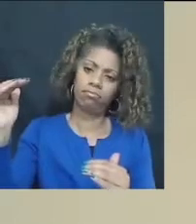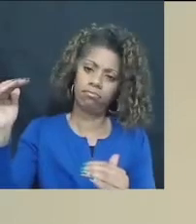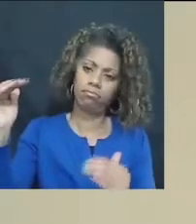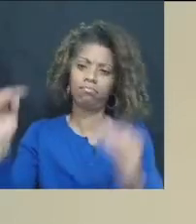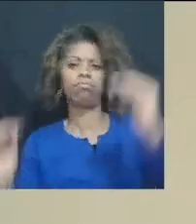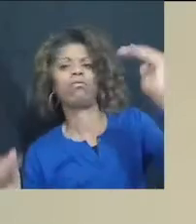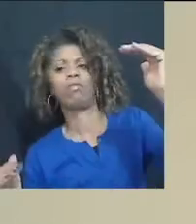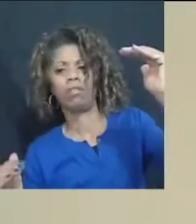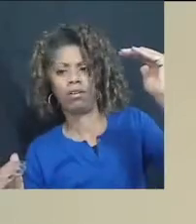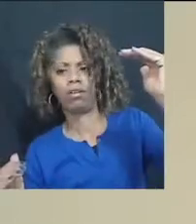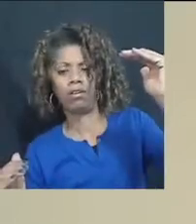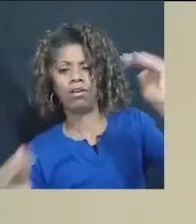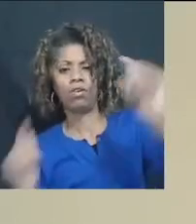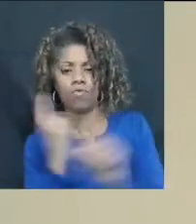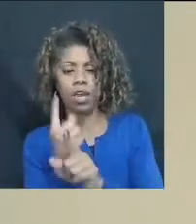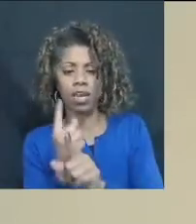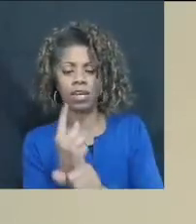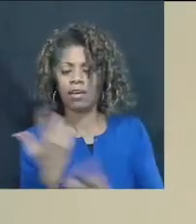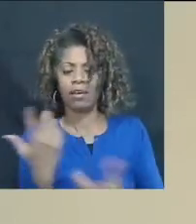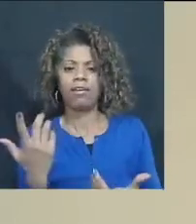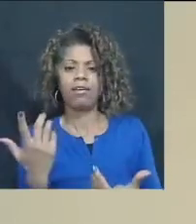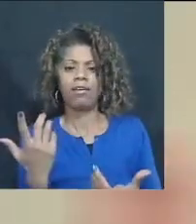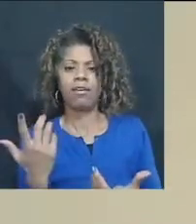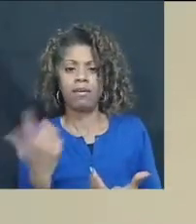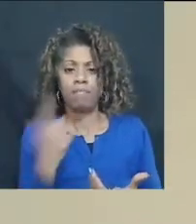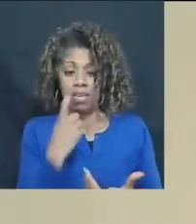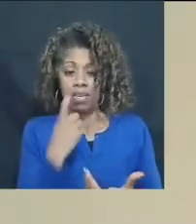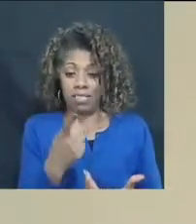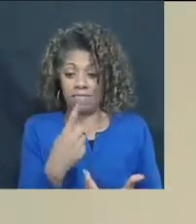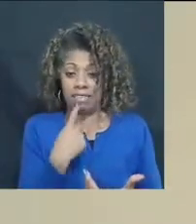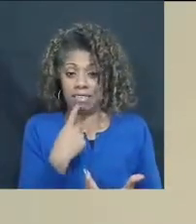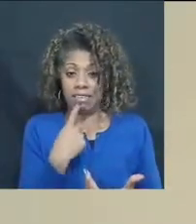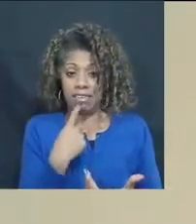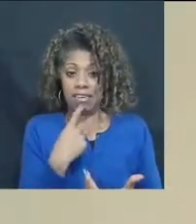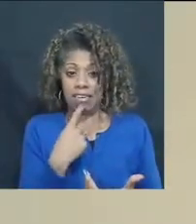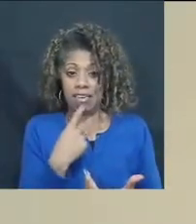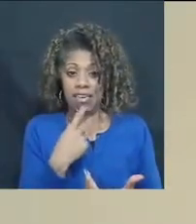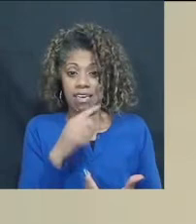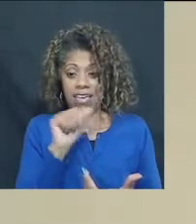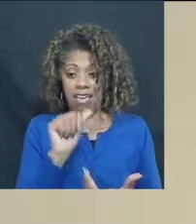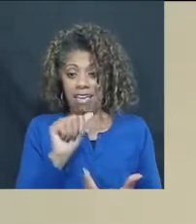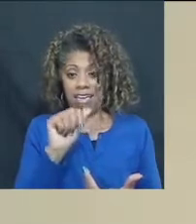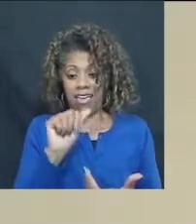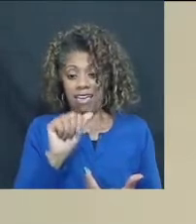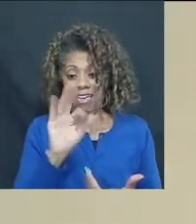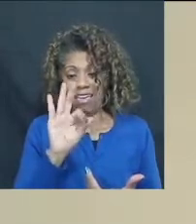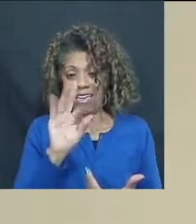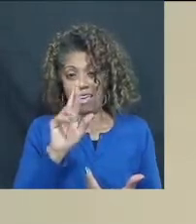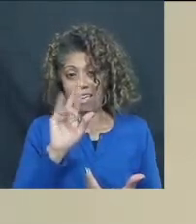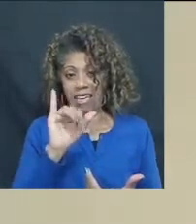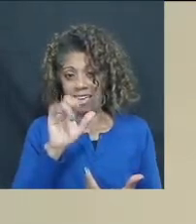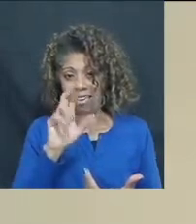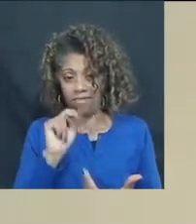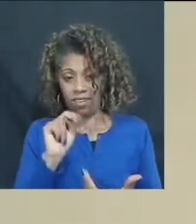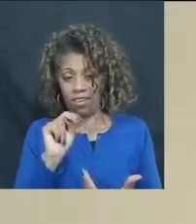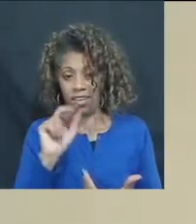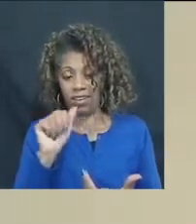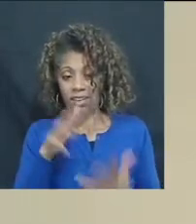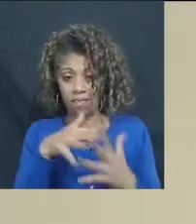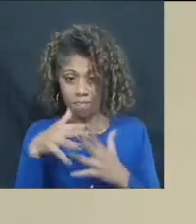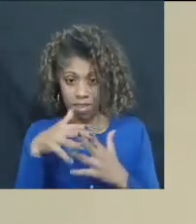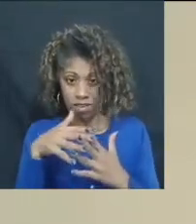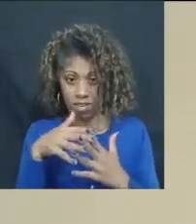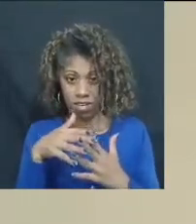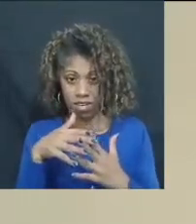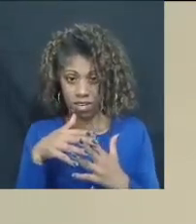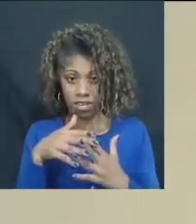by data. It says that African Americans actually show up among the most patriotic, the most enterprising, the